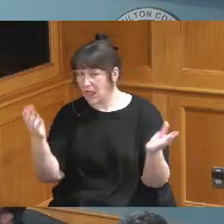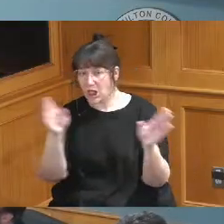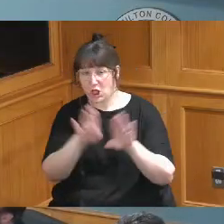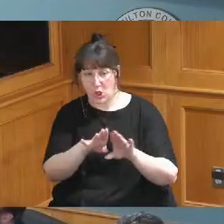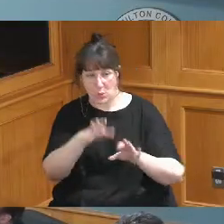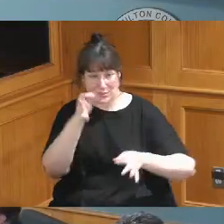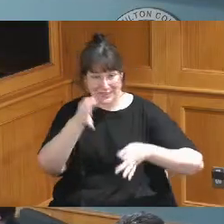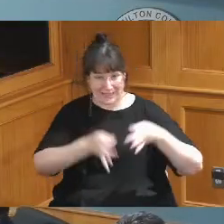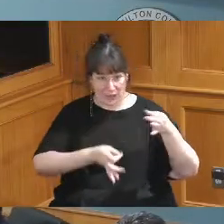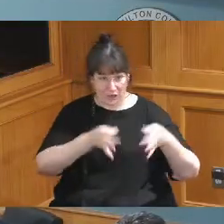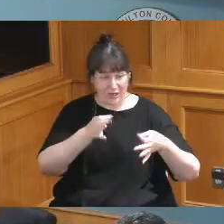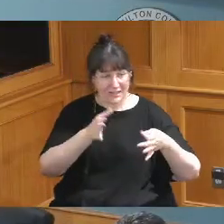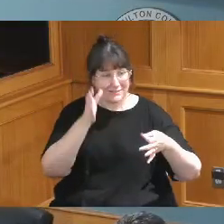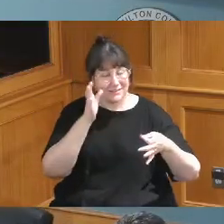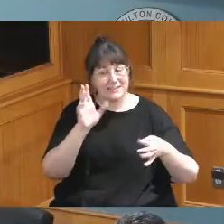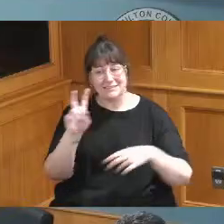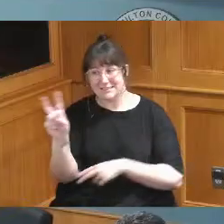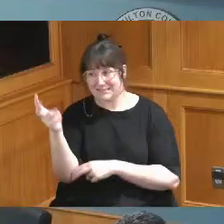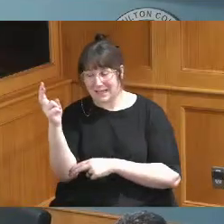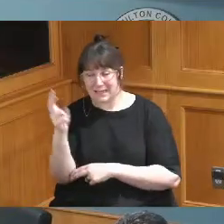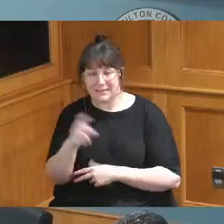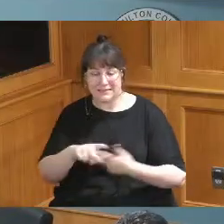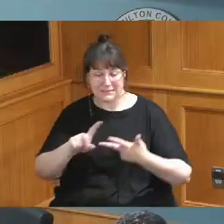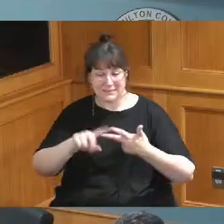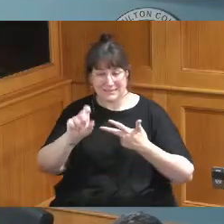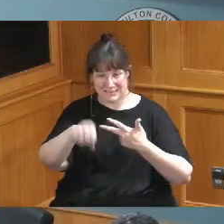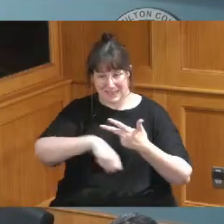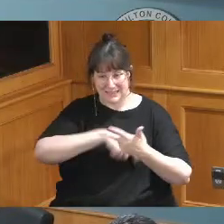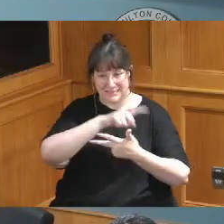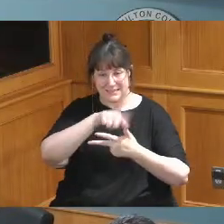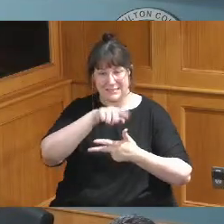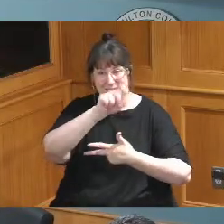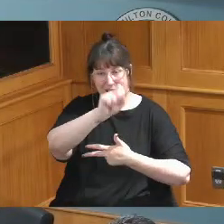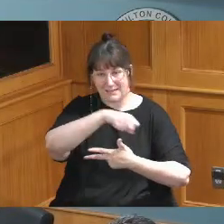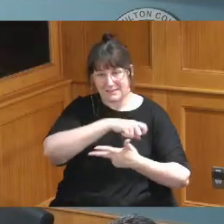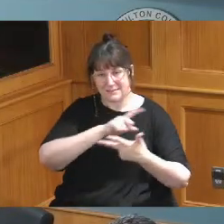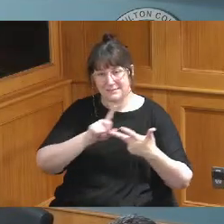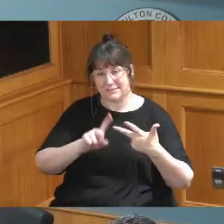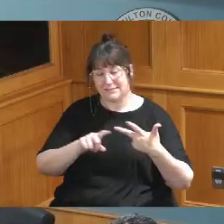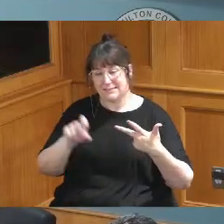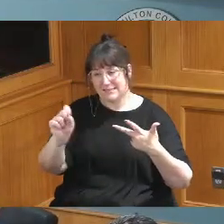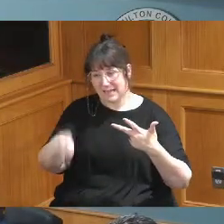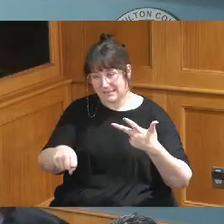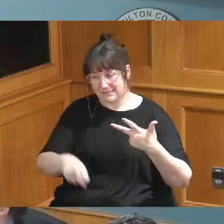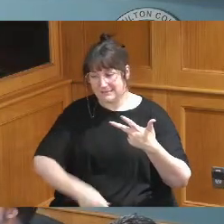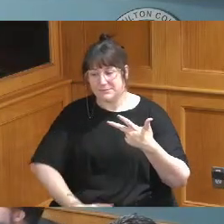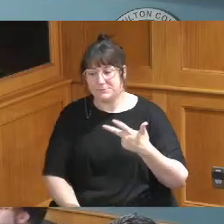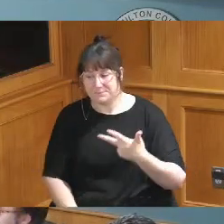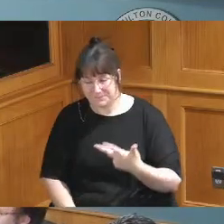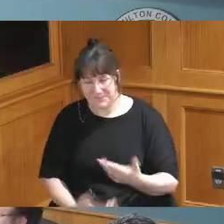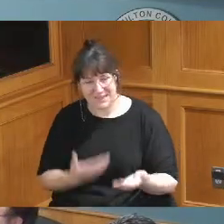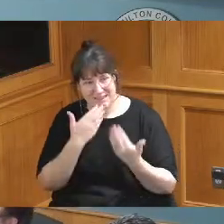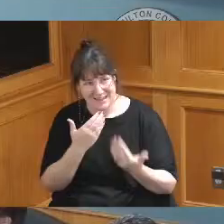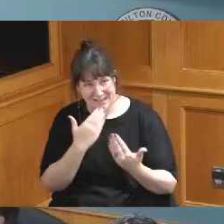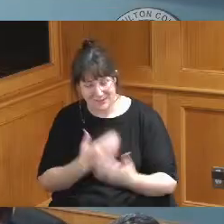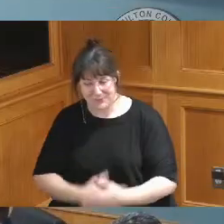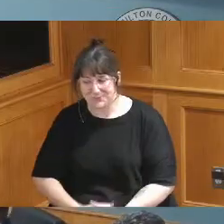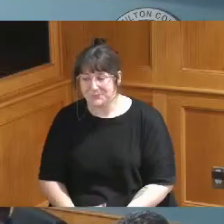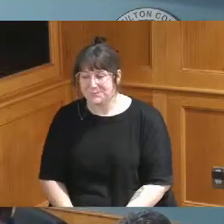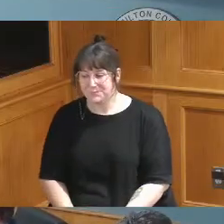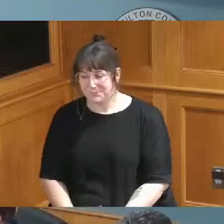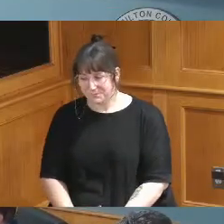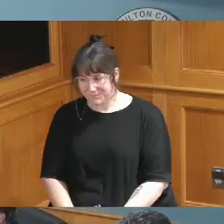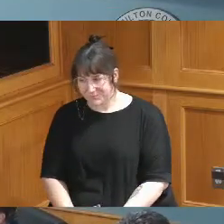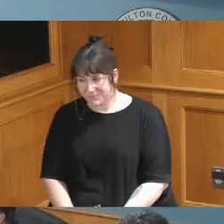this public hearing. Second. Commissioner Dreehouse? Yes. Commissioner Summer Dumas? Yes. Commissioner Reese? Yes. Thank you. All